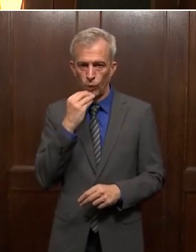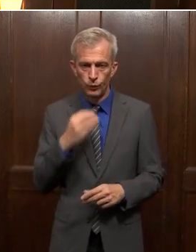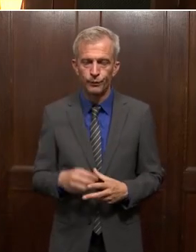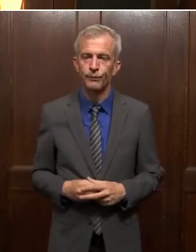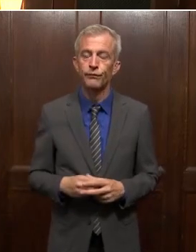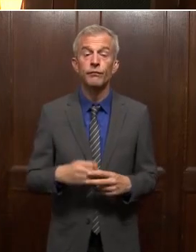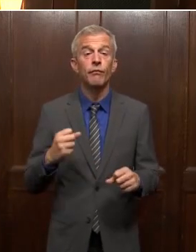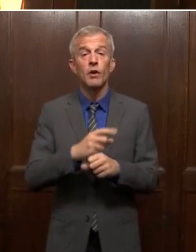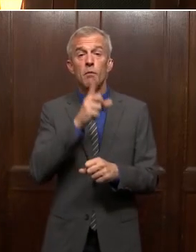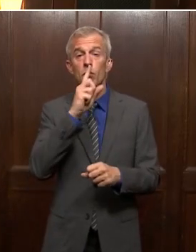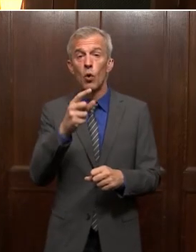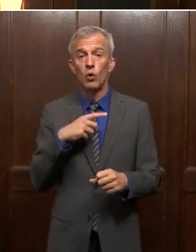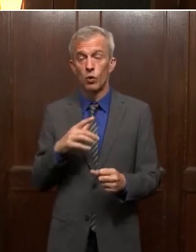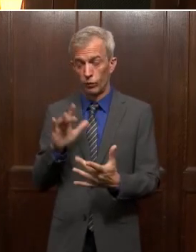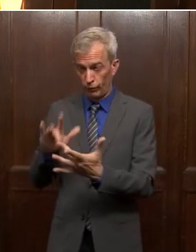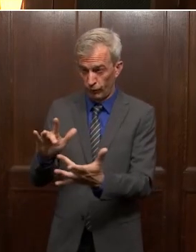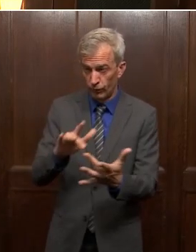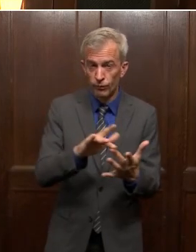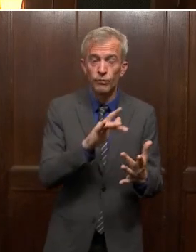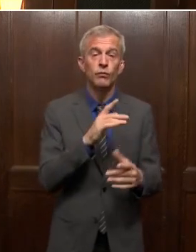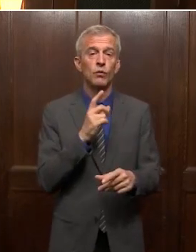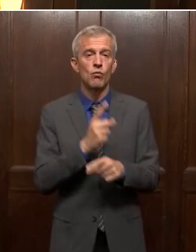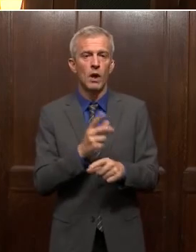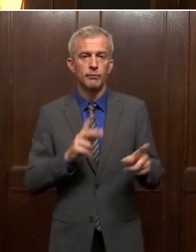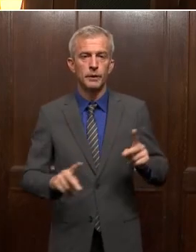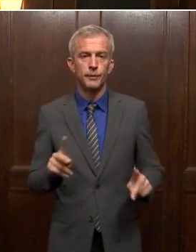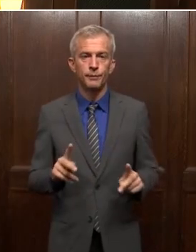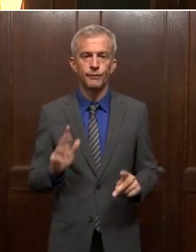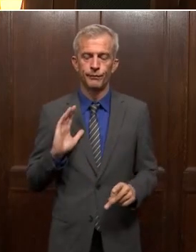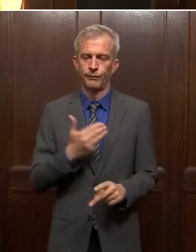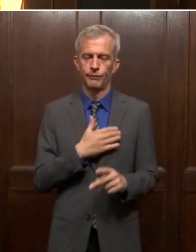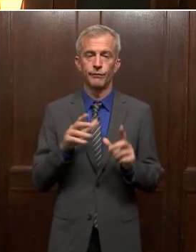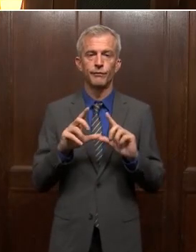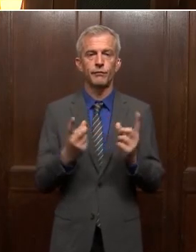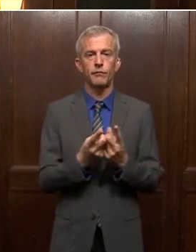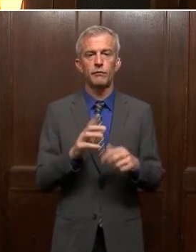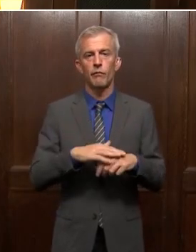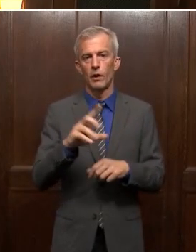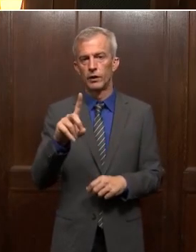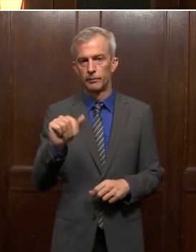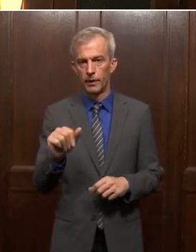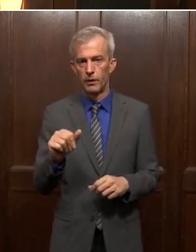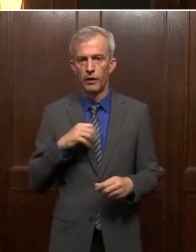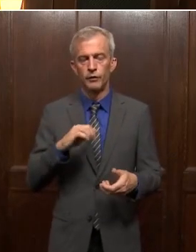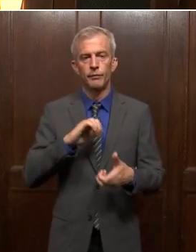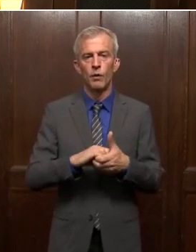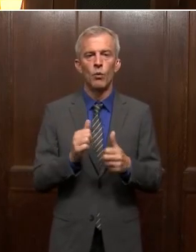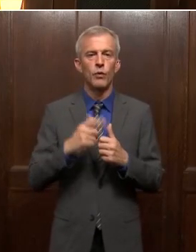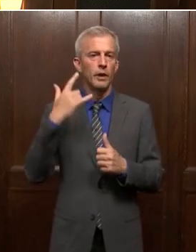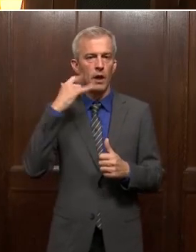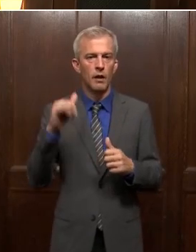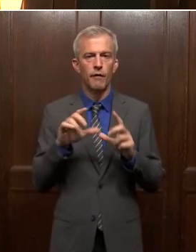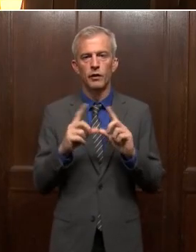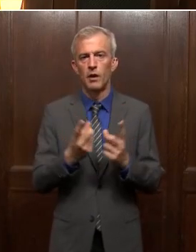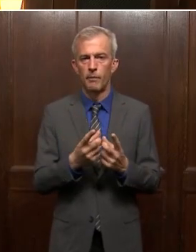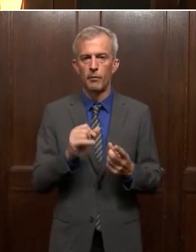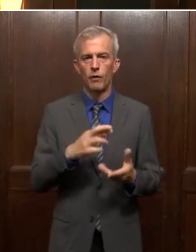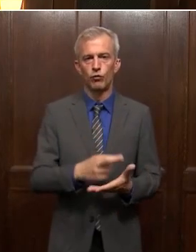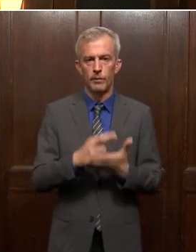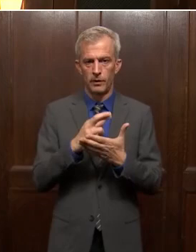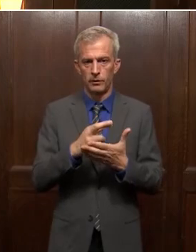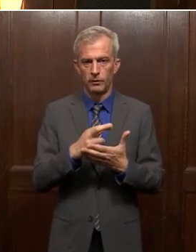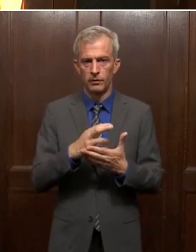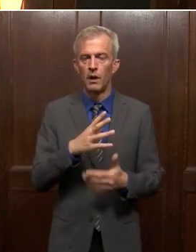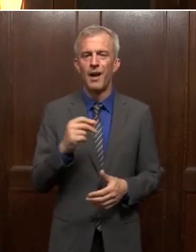to ensure we're reaching the right individuals and families, our Department on Disability has partnered with the California Department of Rehabilitation